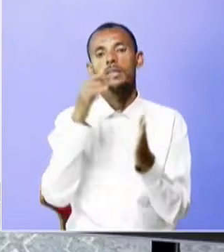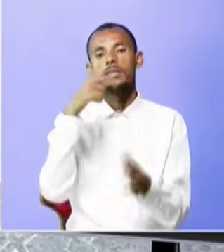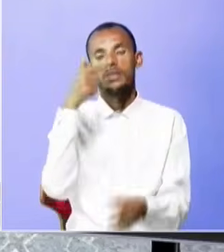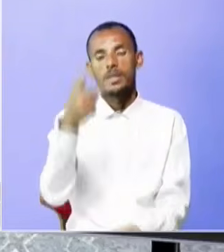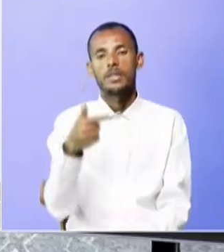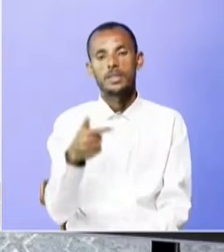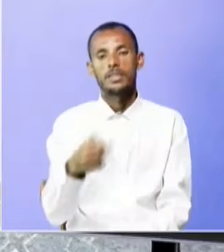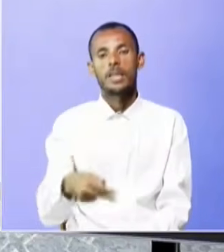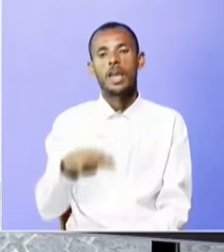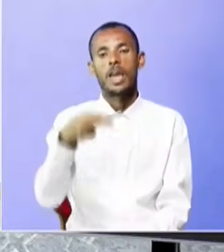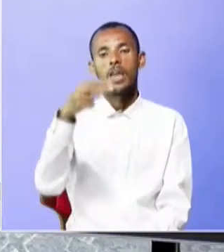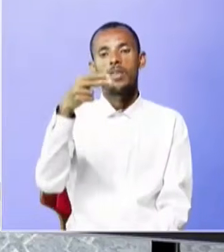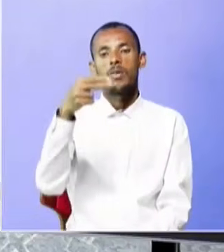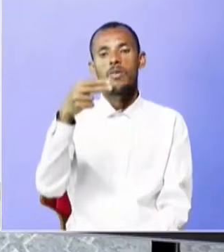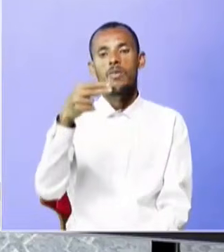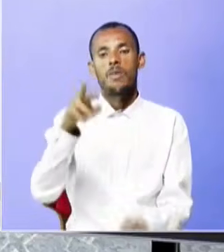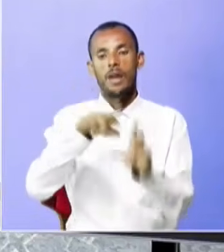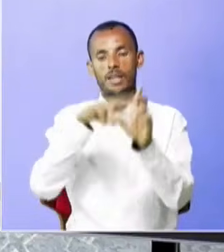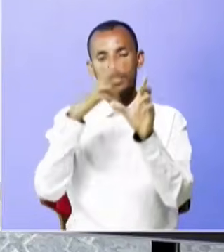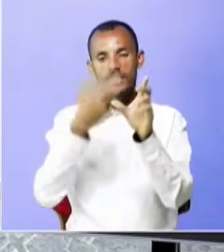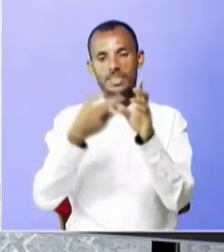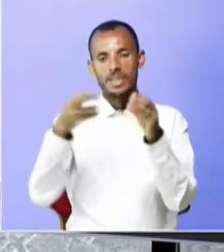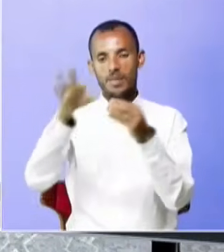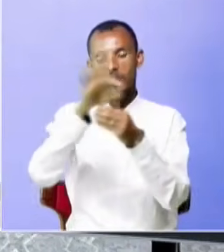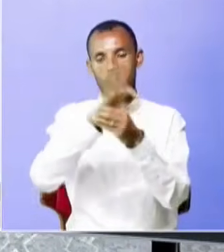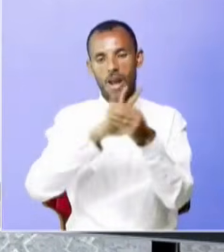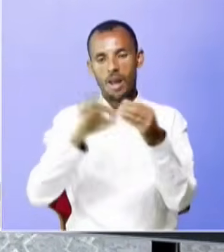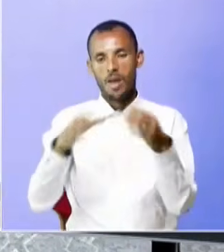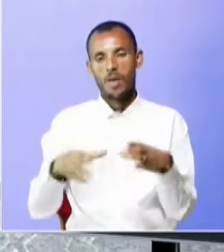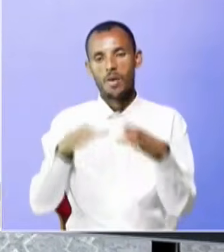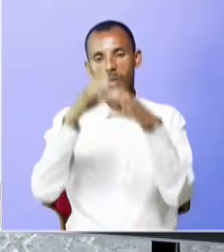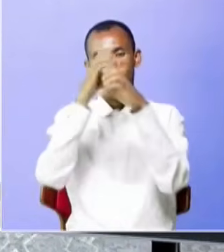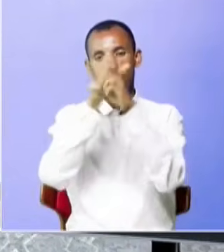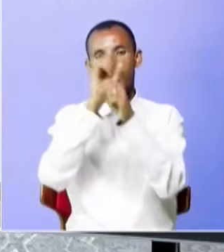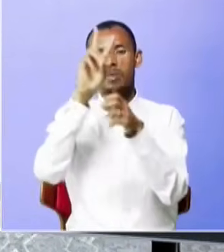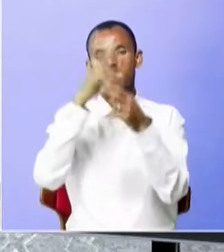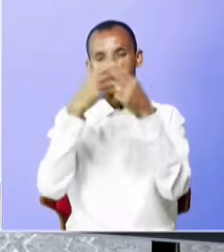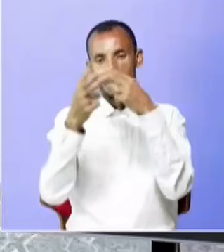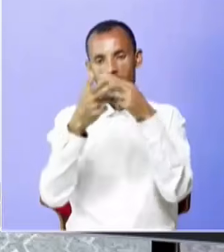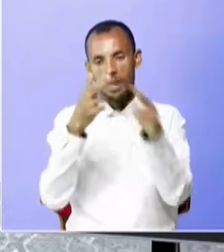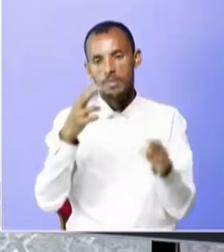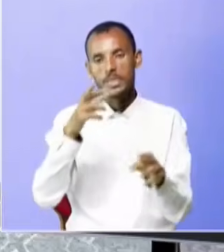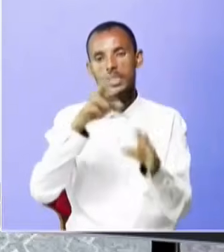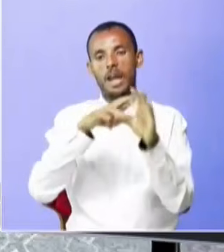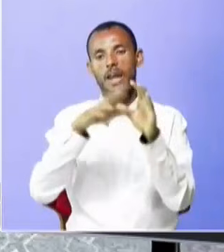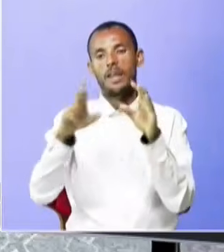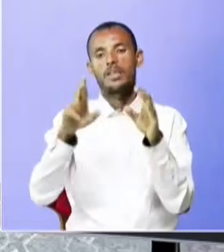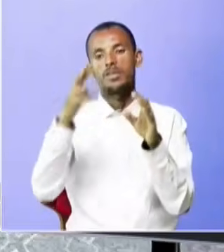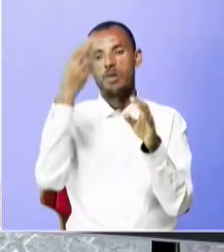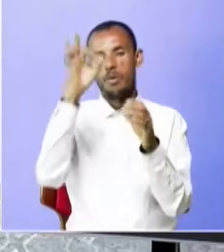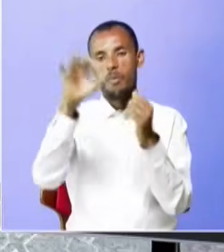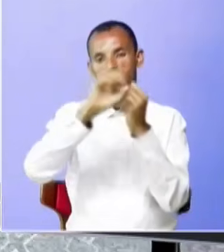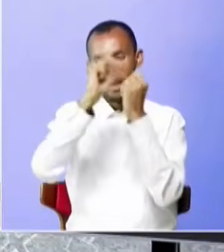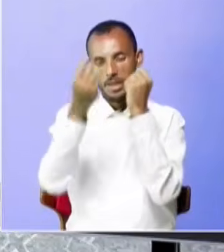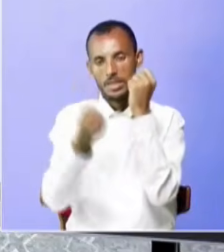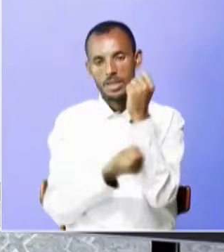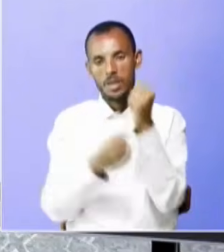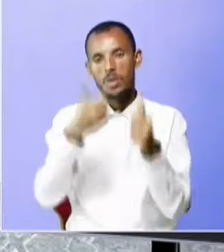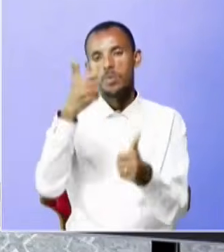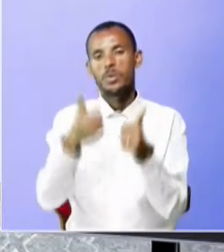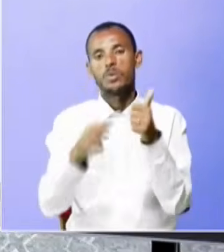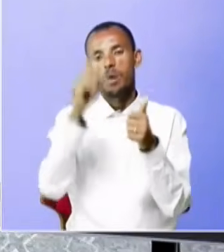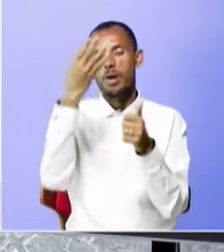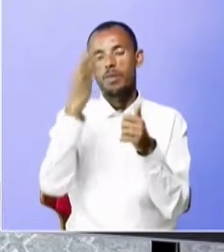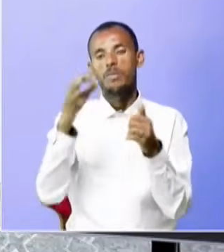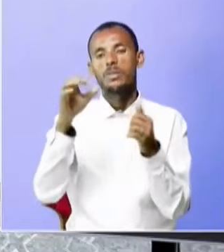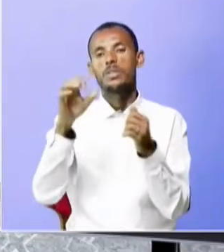the height of a right circular cone is twice the radius of the base. Which one of the following